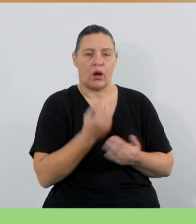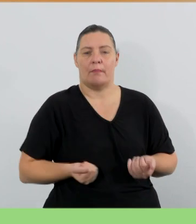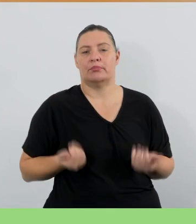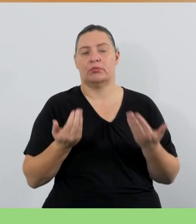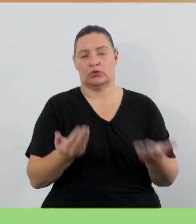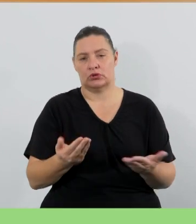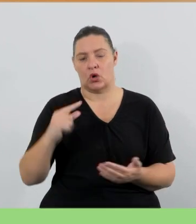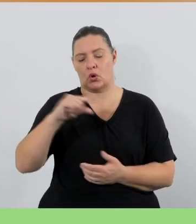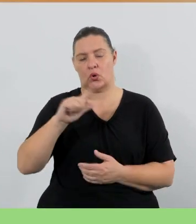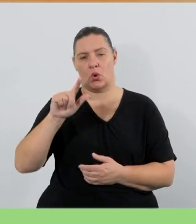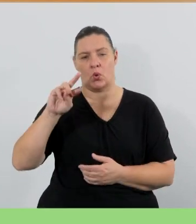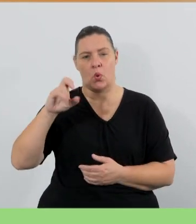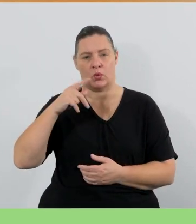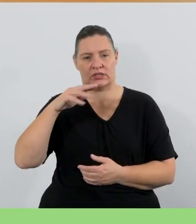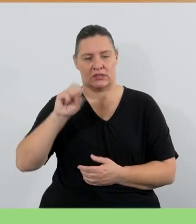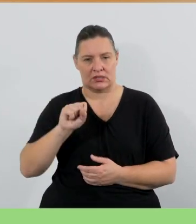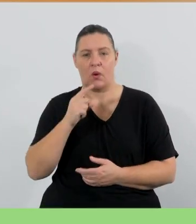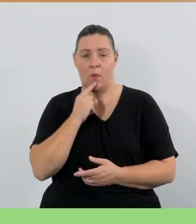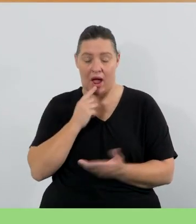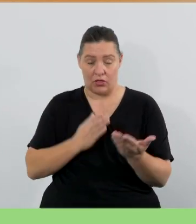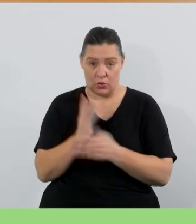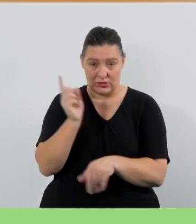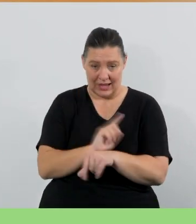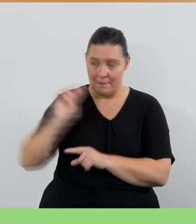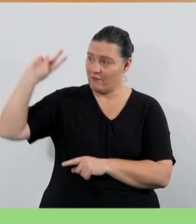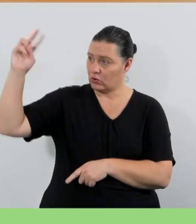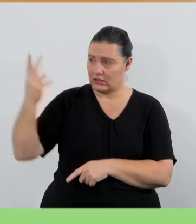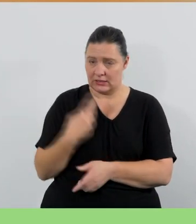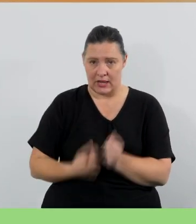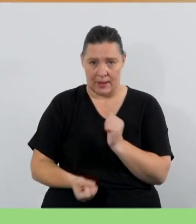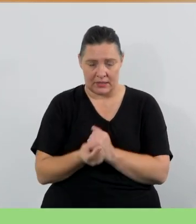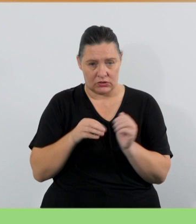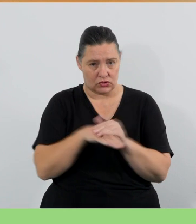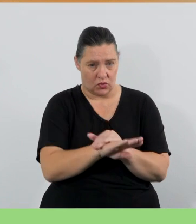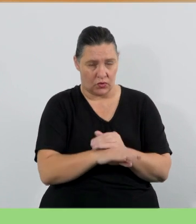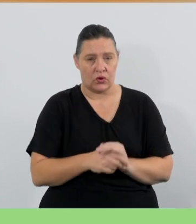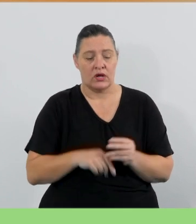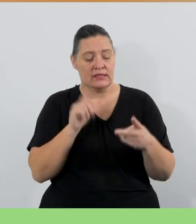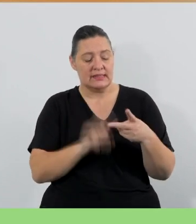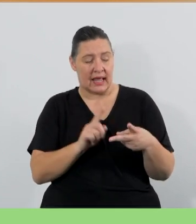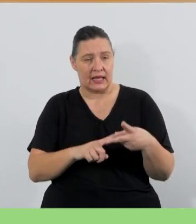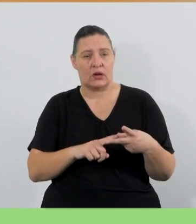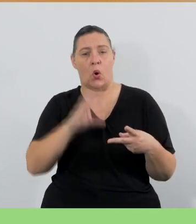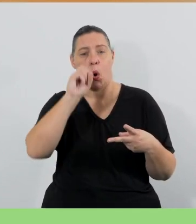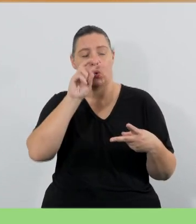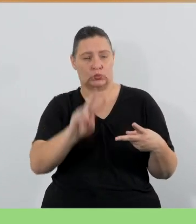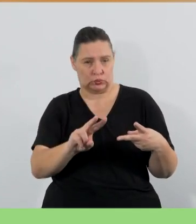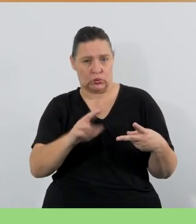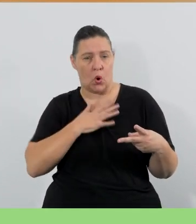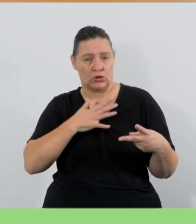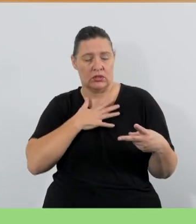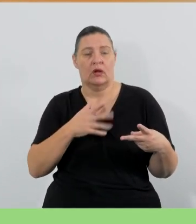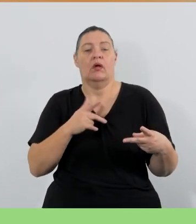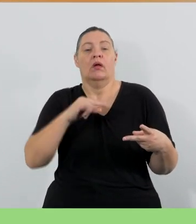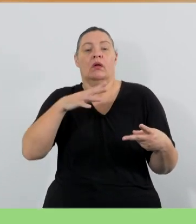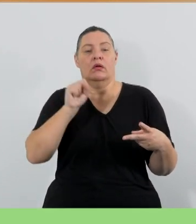that is produced by the plant during the process of photosynthesis. The second one is oxygen, which is a gas